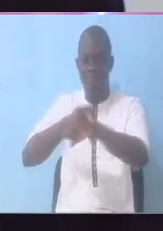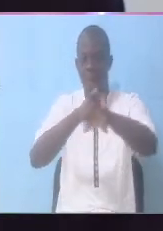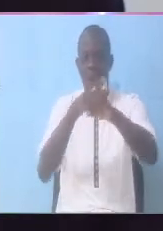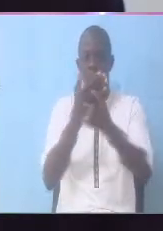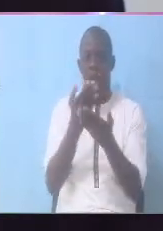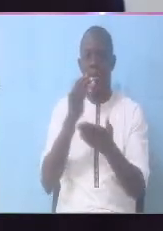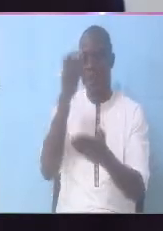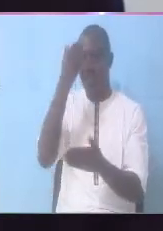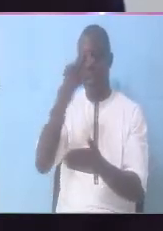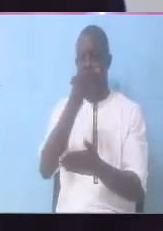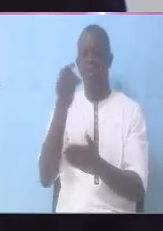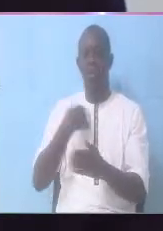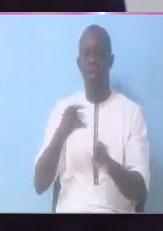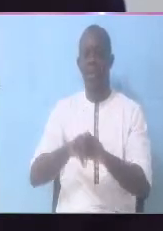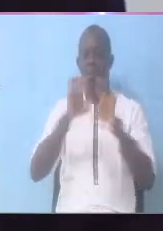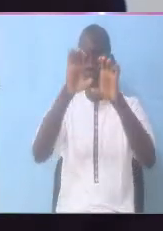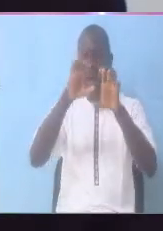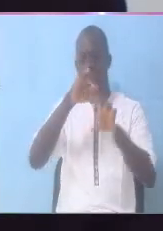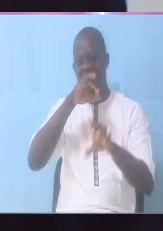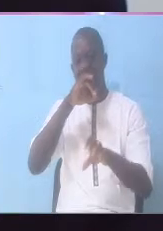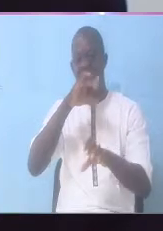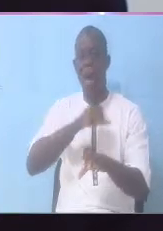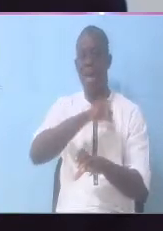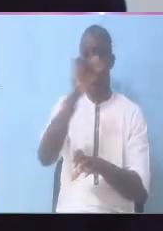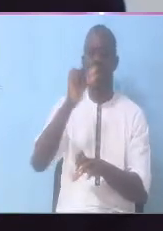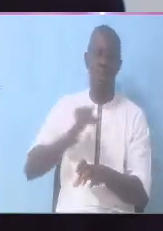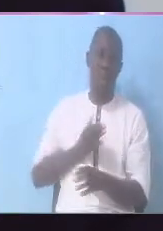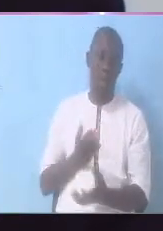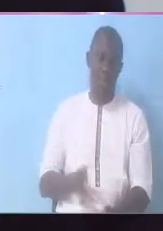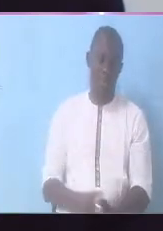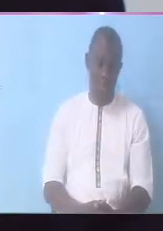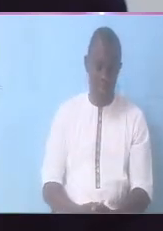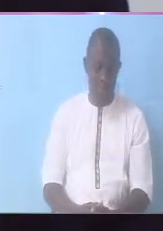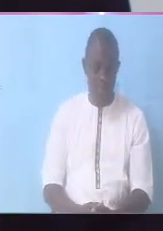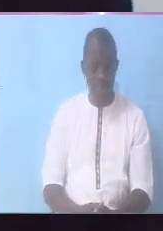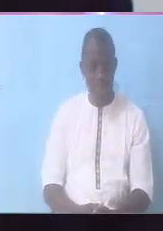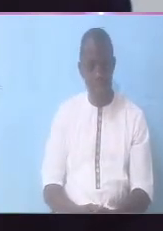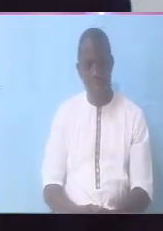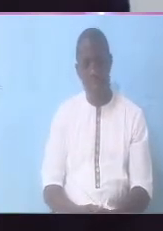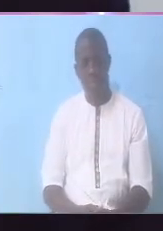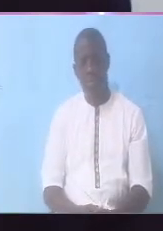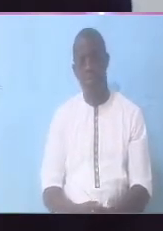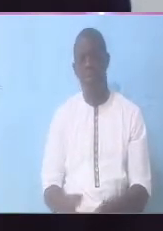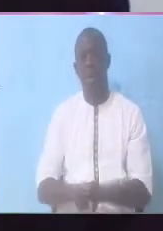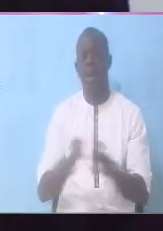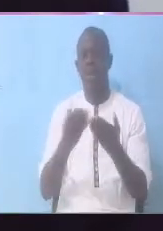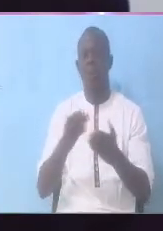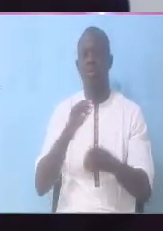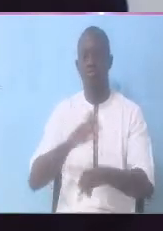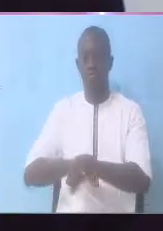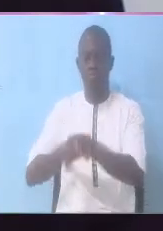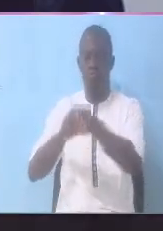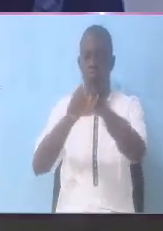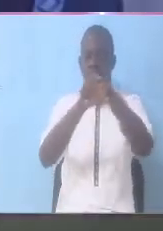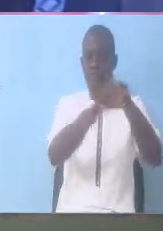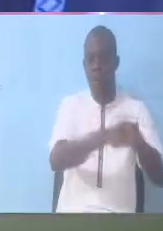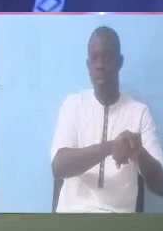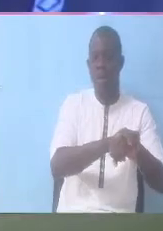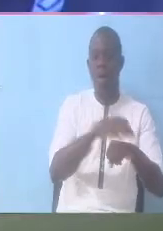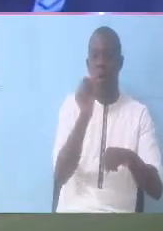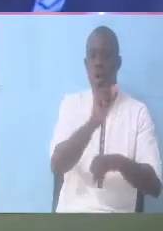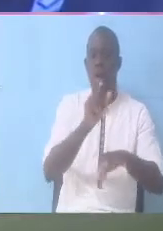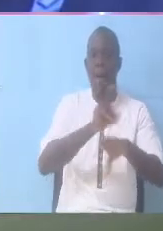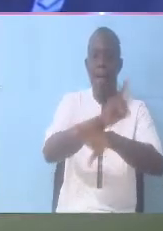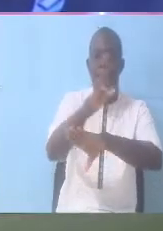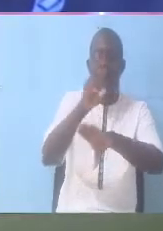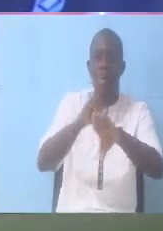Lumuta, many alonko ye Tumiko Bualemuiti Musol Ninkeulu. And they took them to the reservoir in Kanilai. And